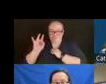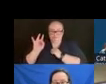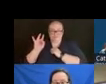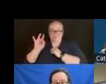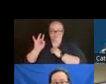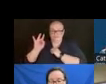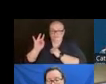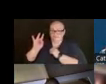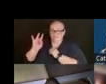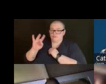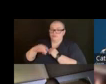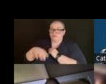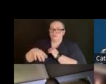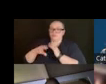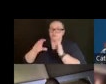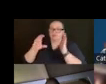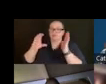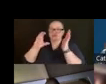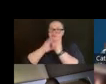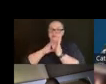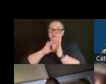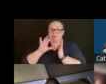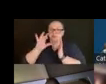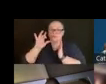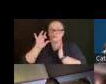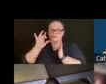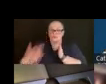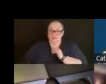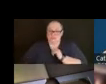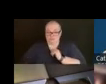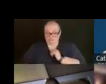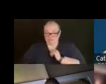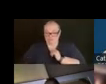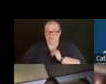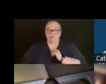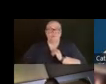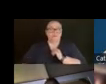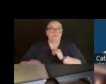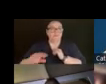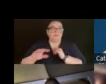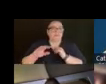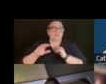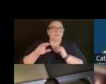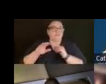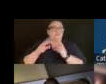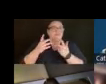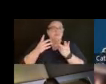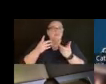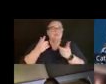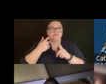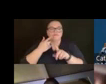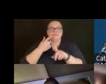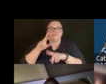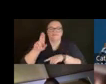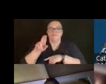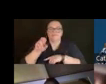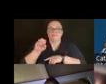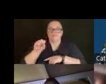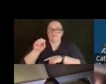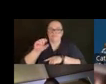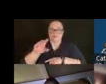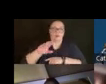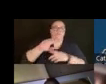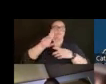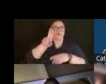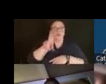Section 8 is a program of the U.S. Department of Housing and Urban Development. And the Section 8 I'm going to be focused